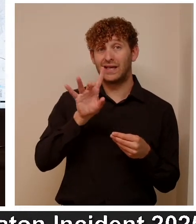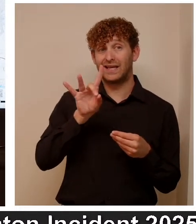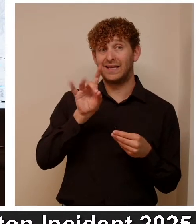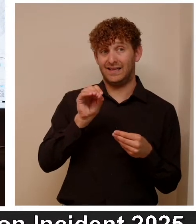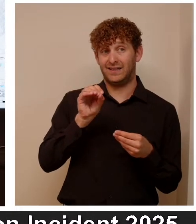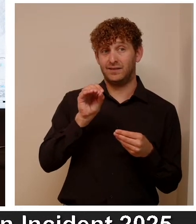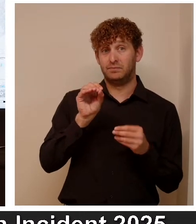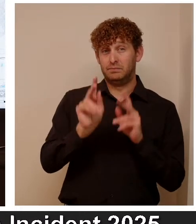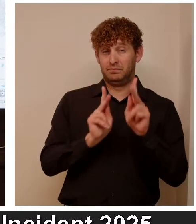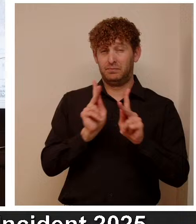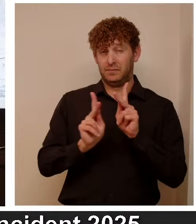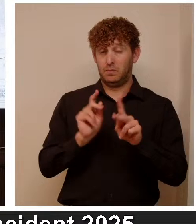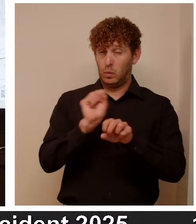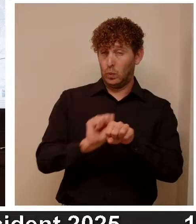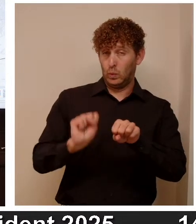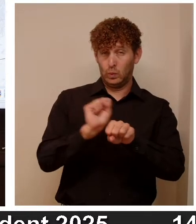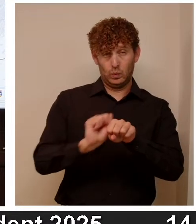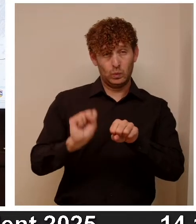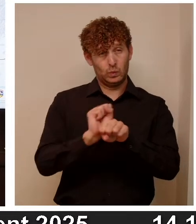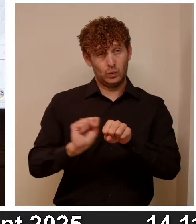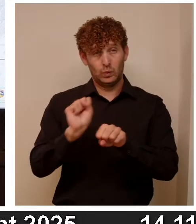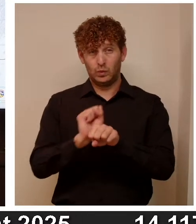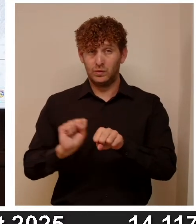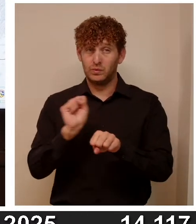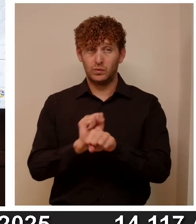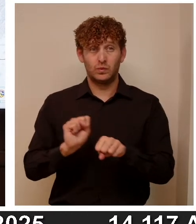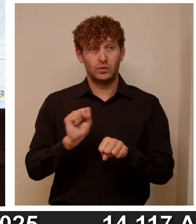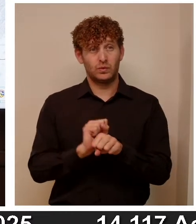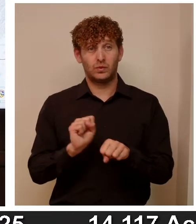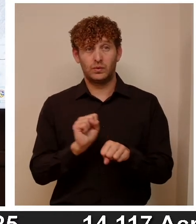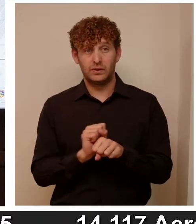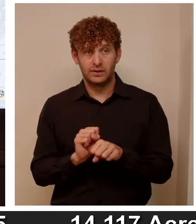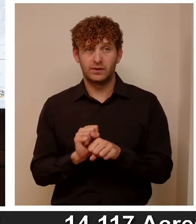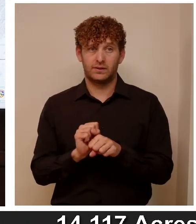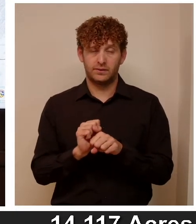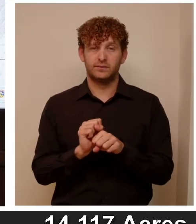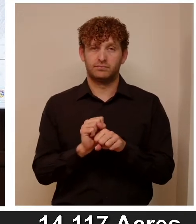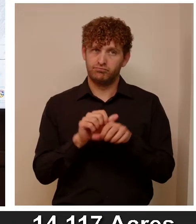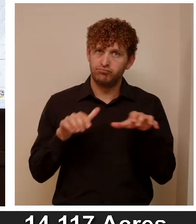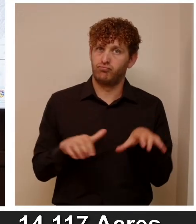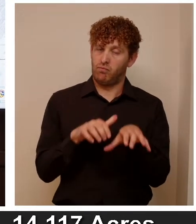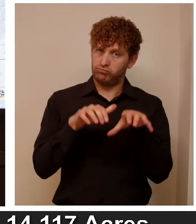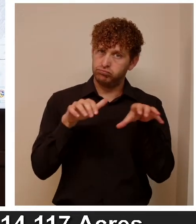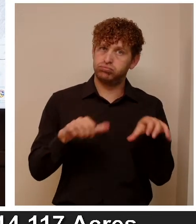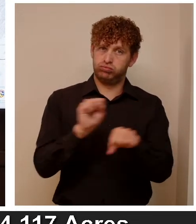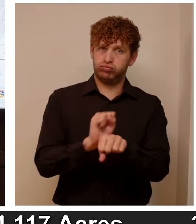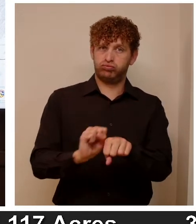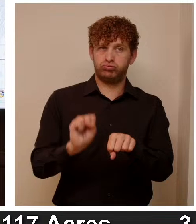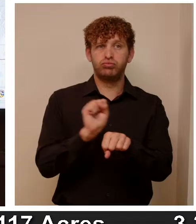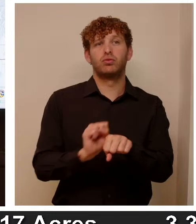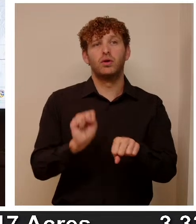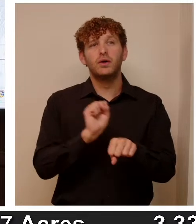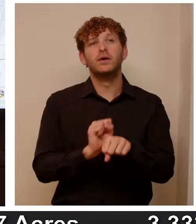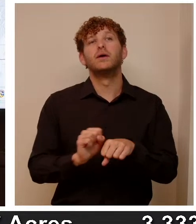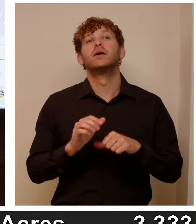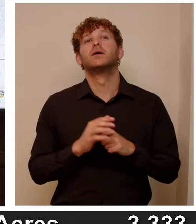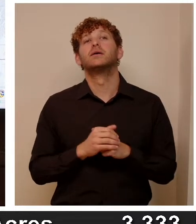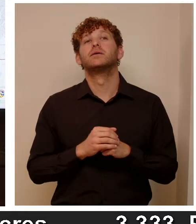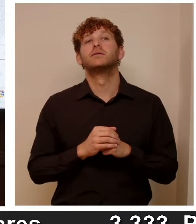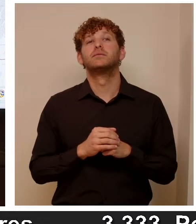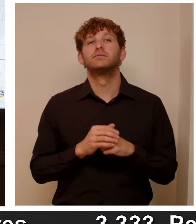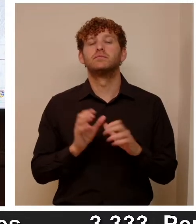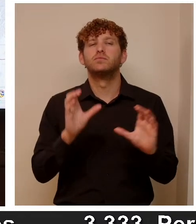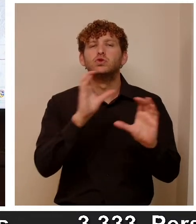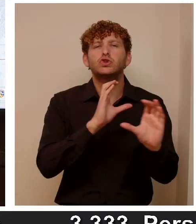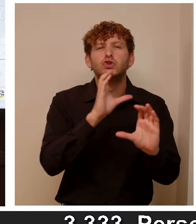on scene doing active missions in this area. just want to remind everybody they're still doing search and rescue in